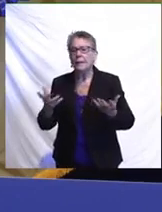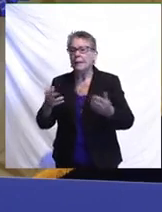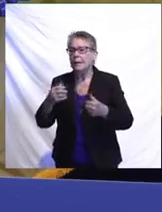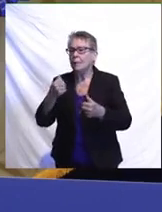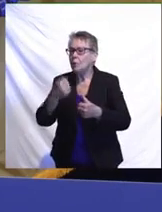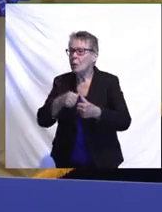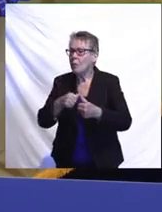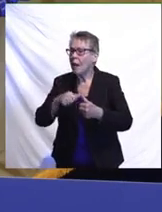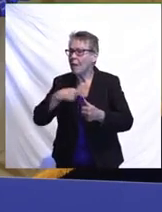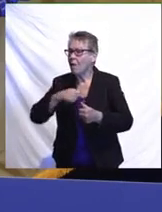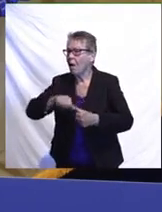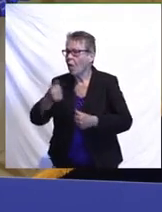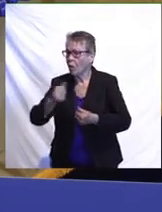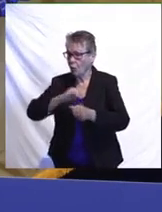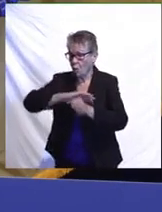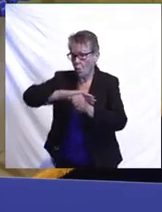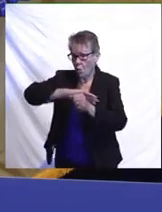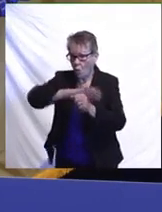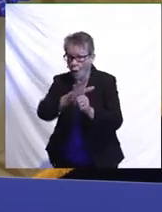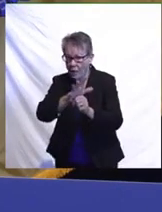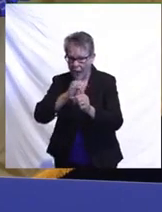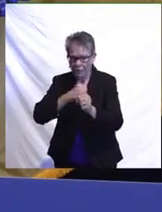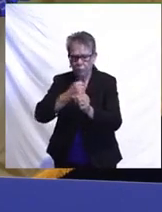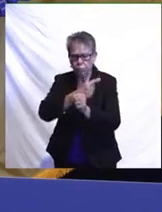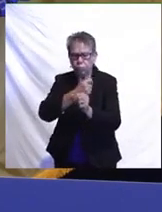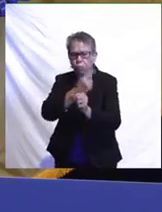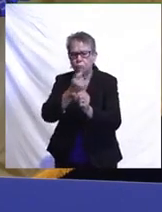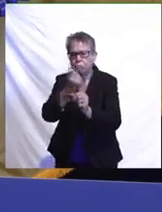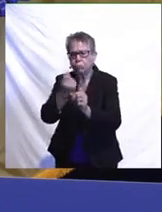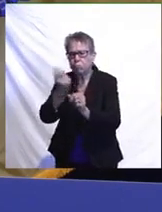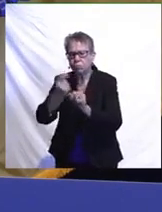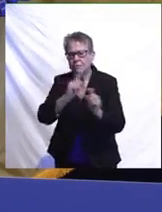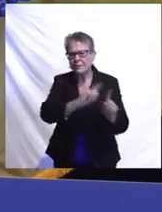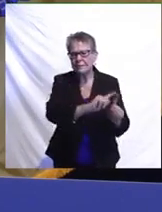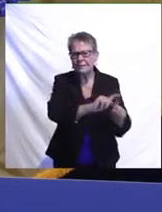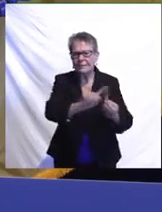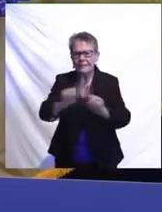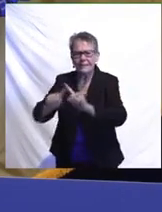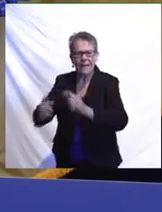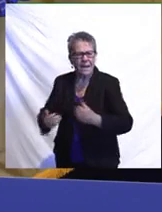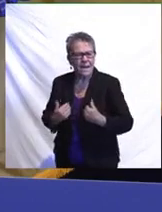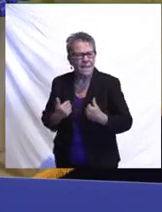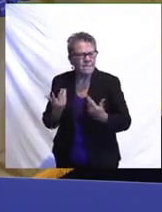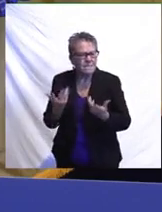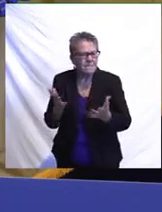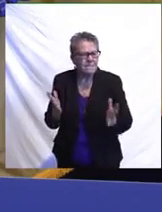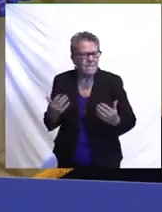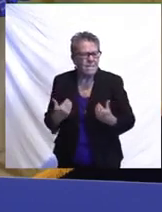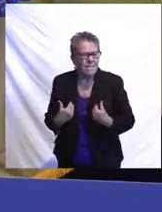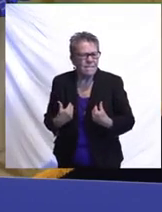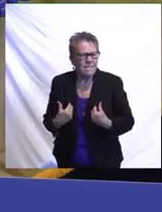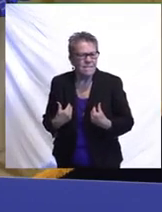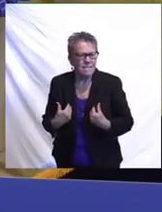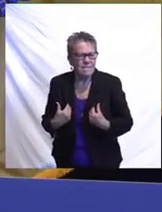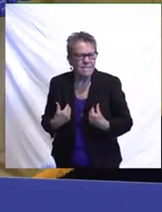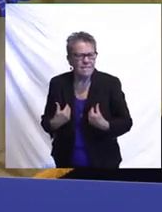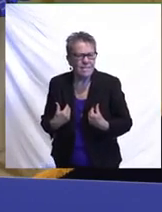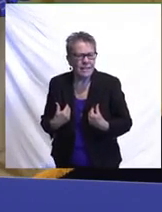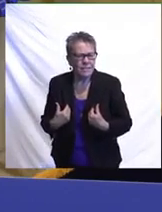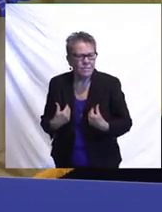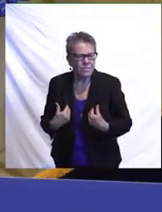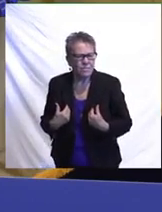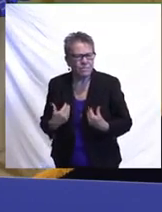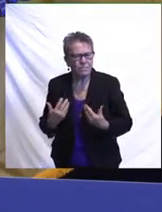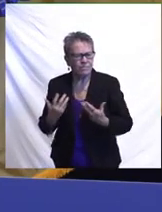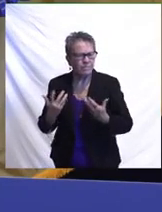and like Epsilon, that were also variants of concern, all really relate to the types of mutations